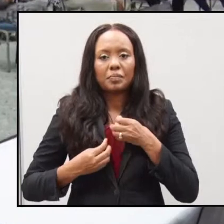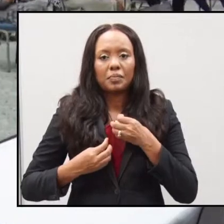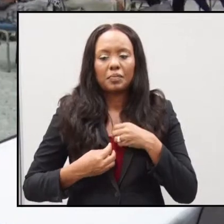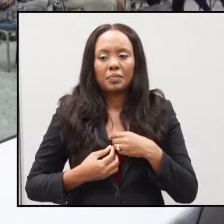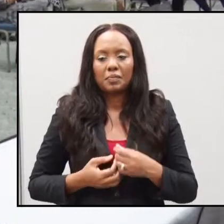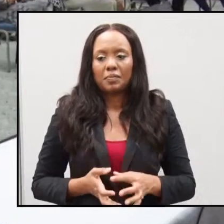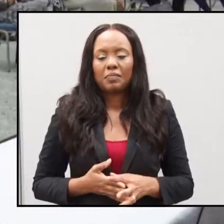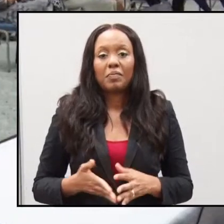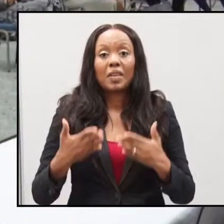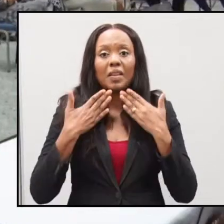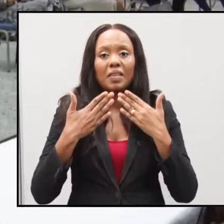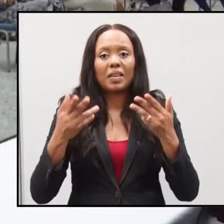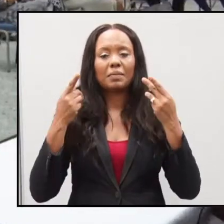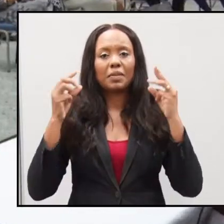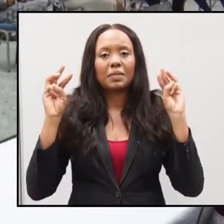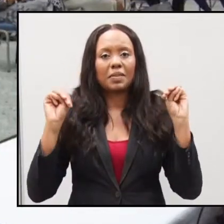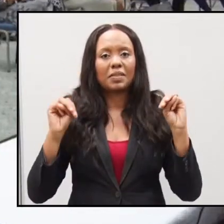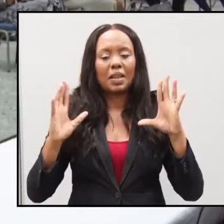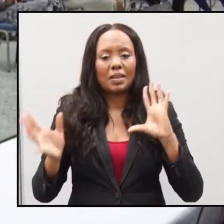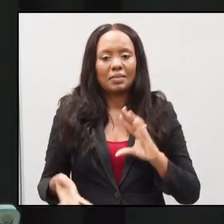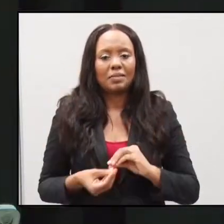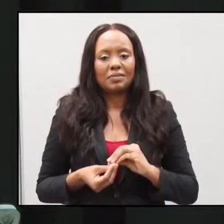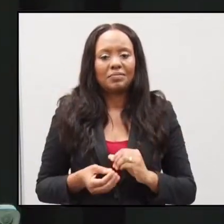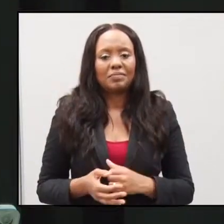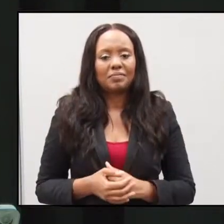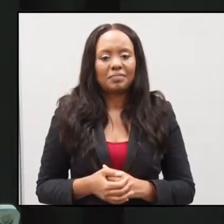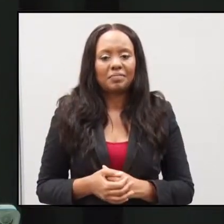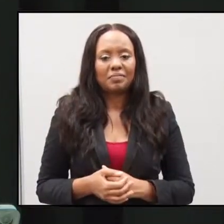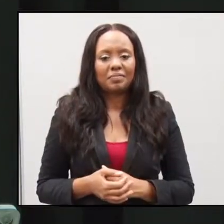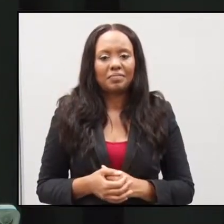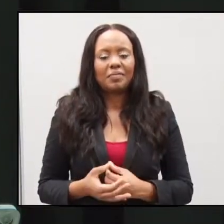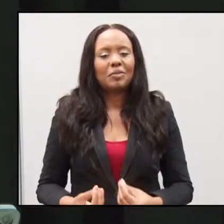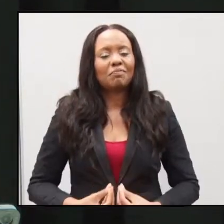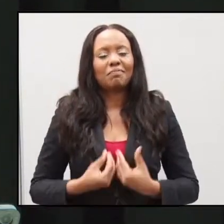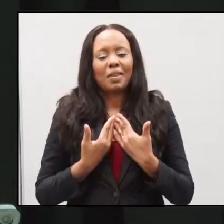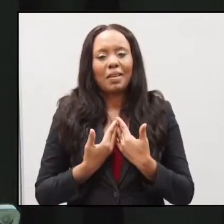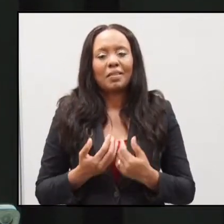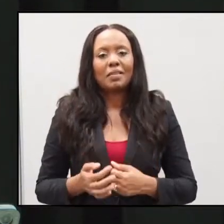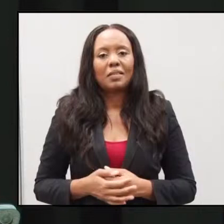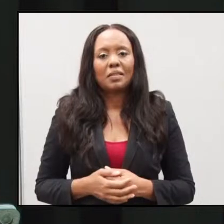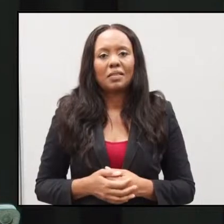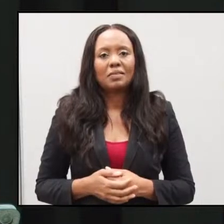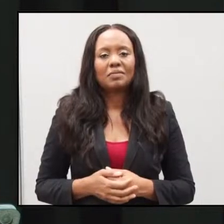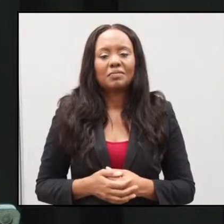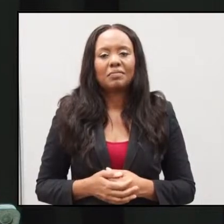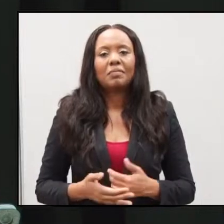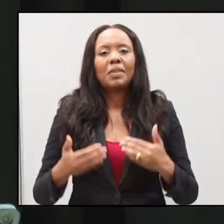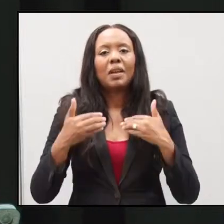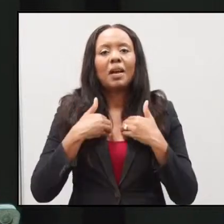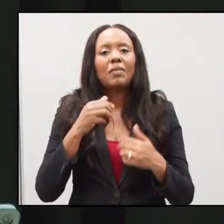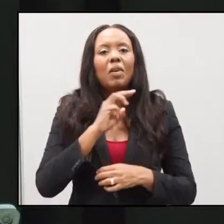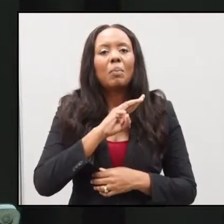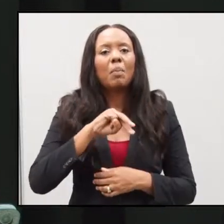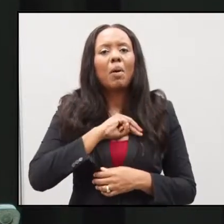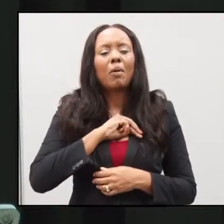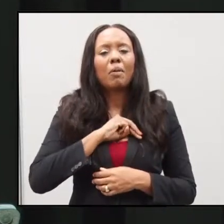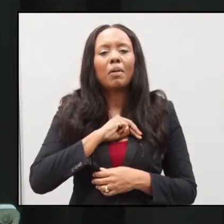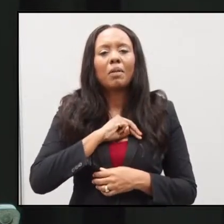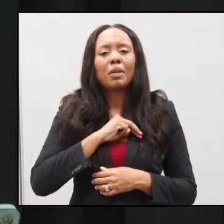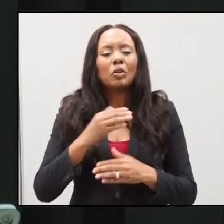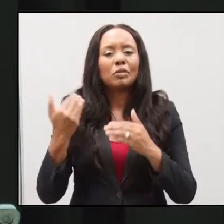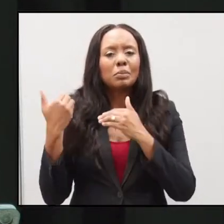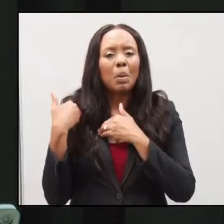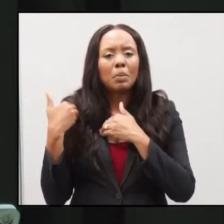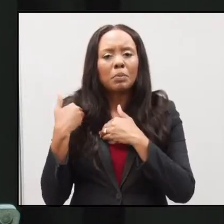Thank you, Prime Minister, for summing that up so nicely. Very inspiring. We have a moral obligation to the generations